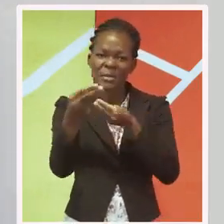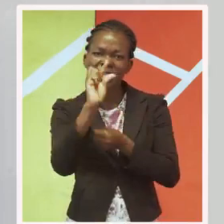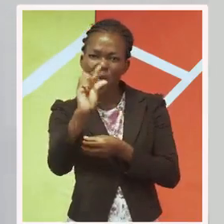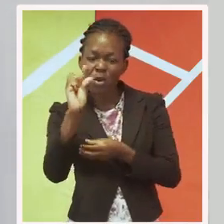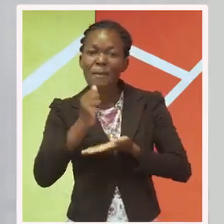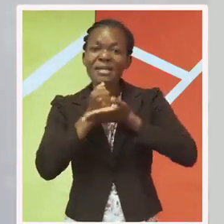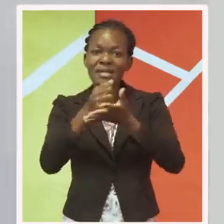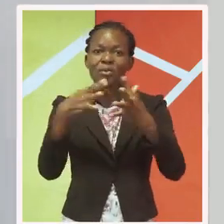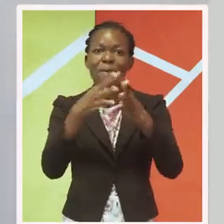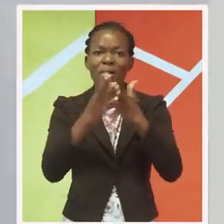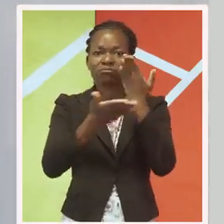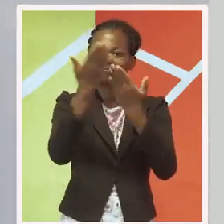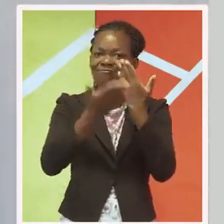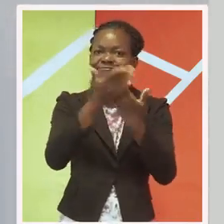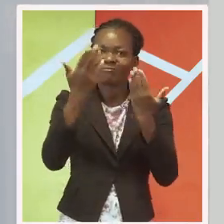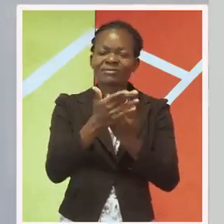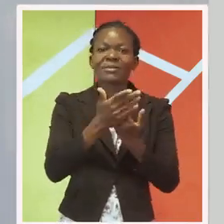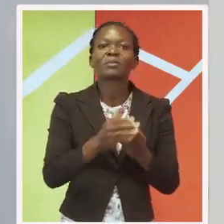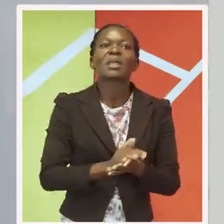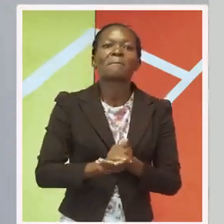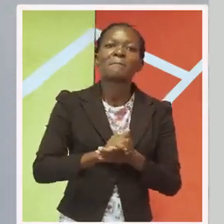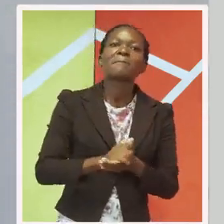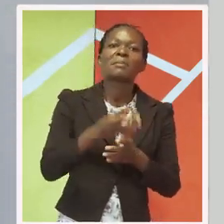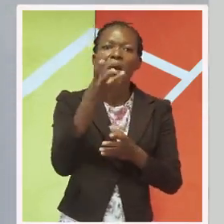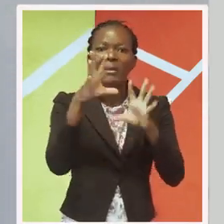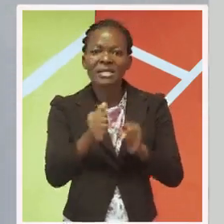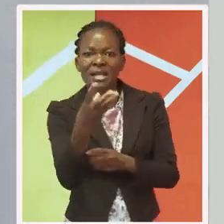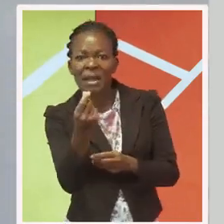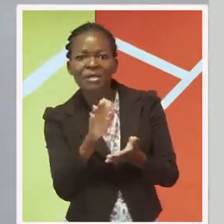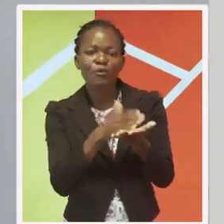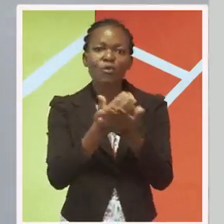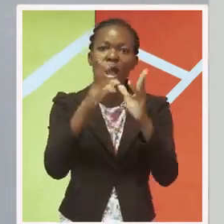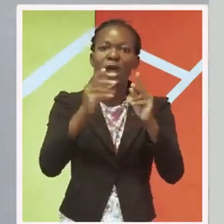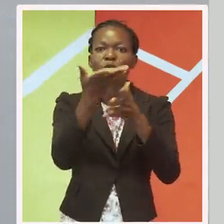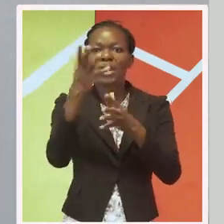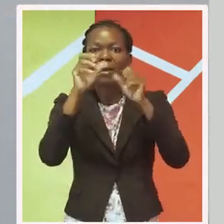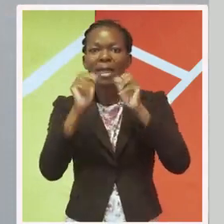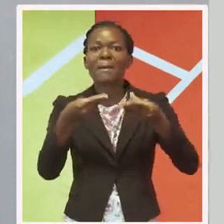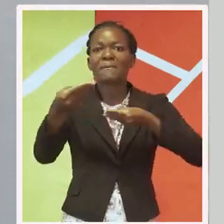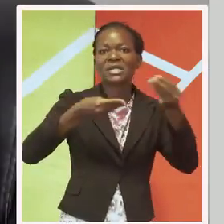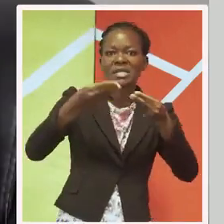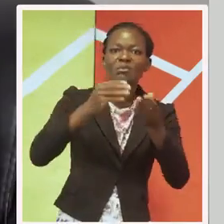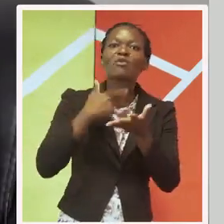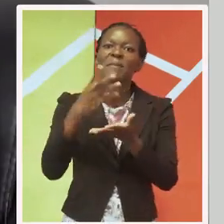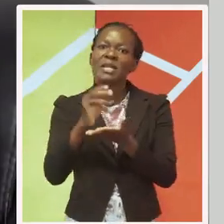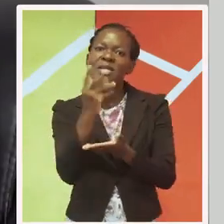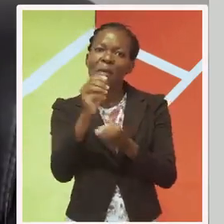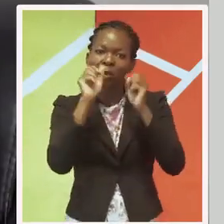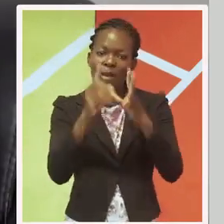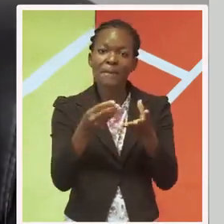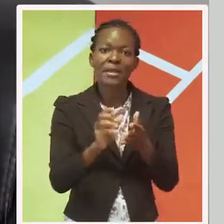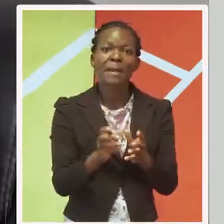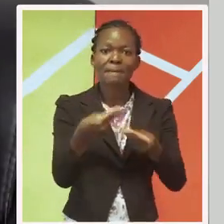Macroeconomic policies are critical in shaping the landscape within which factor markets such as labor and capital and